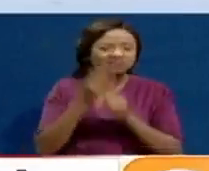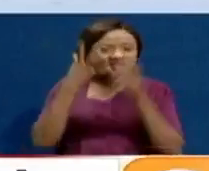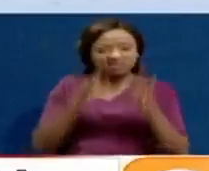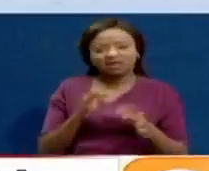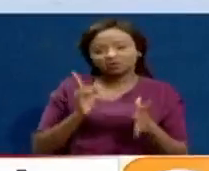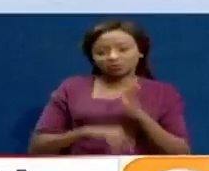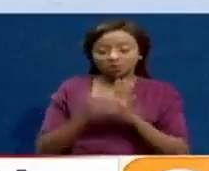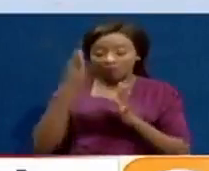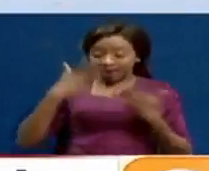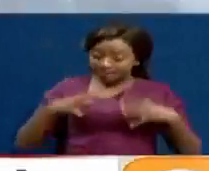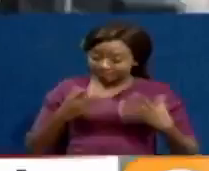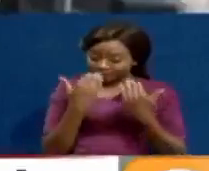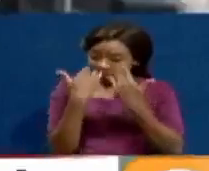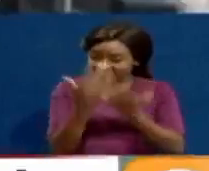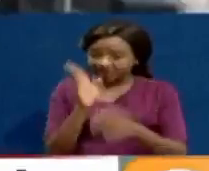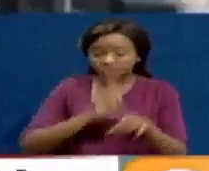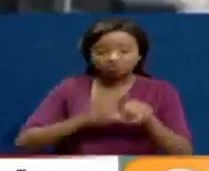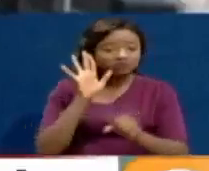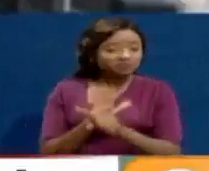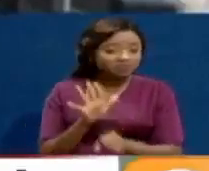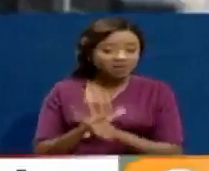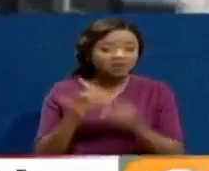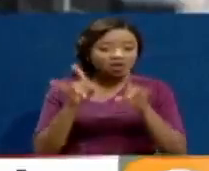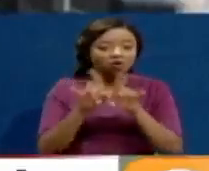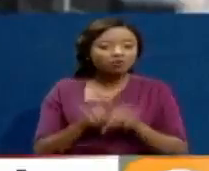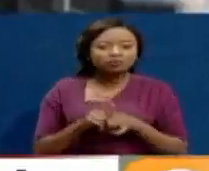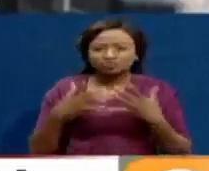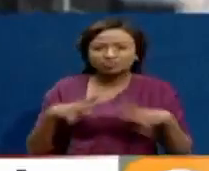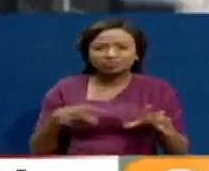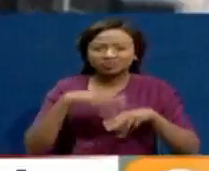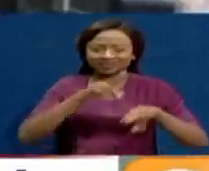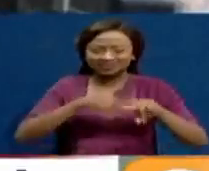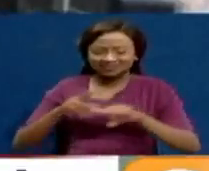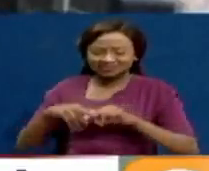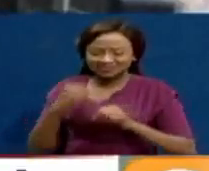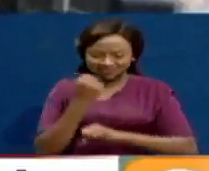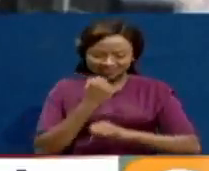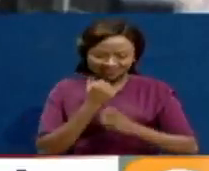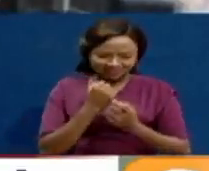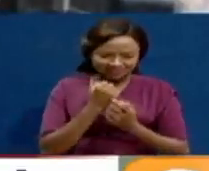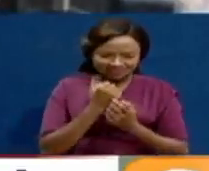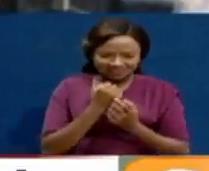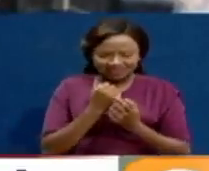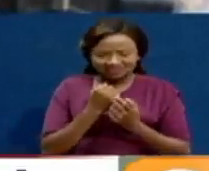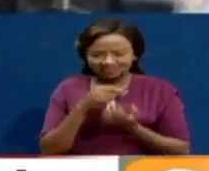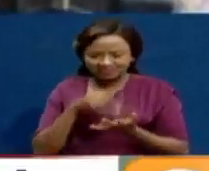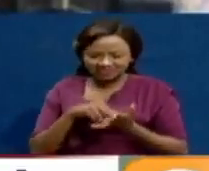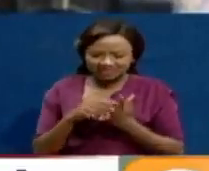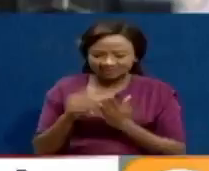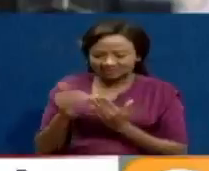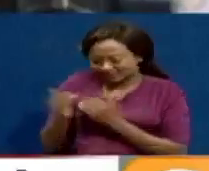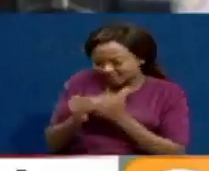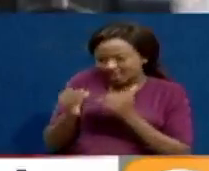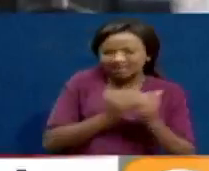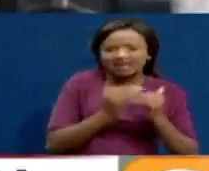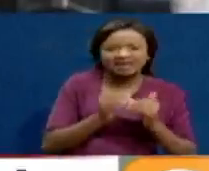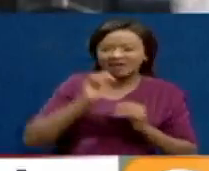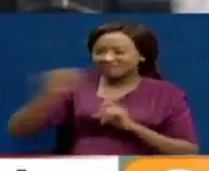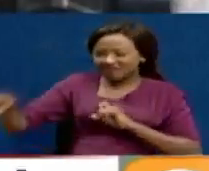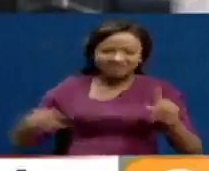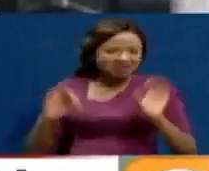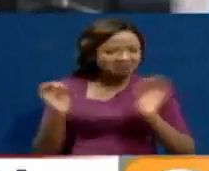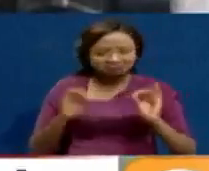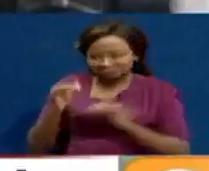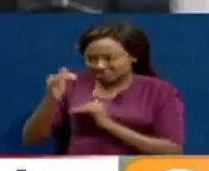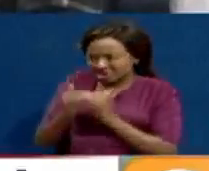pavuka mamilioni ya watu wengi sana. Kila mtu anakaa mahali ile ya kufinyana finyana. Sasa ni kwamba mahali kama hapa pa kuvukia kama hivi